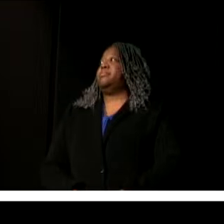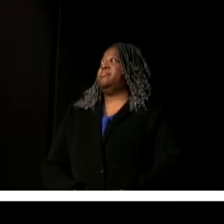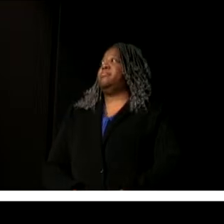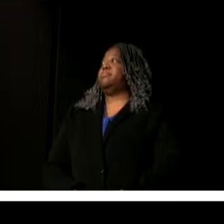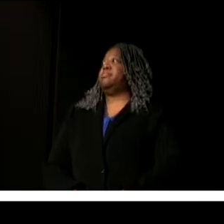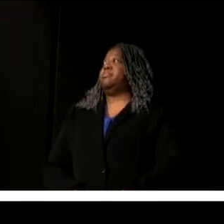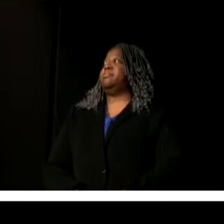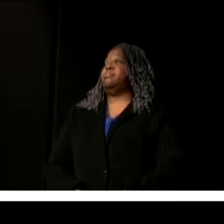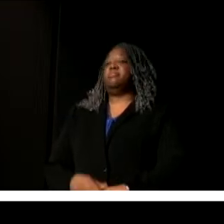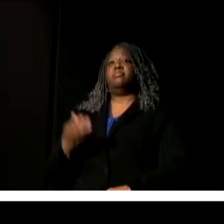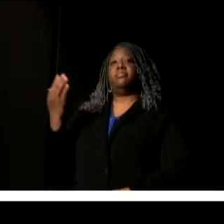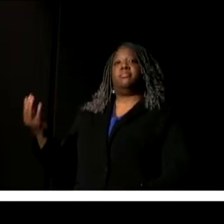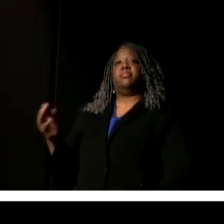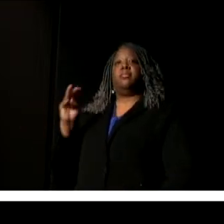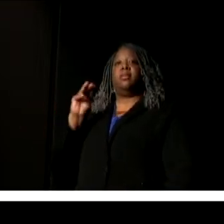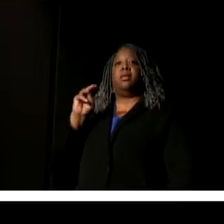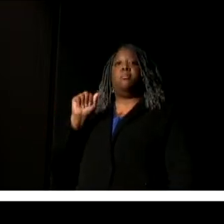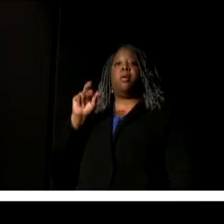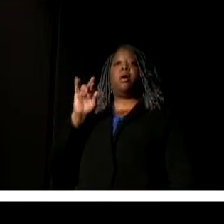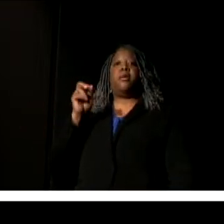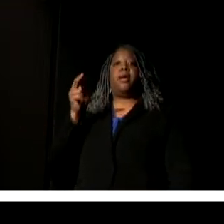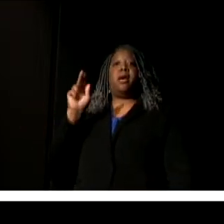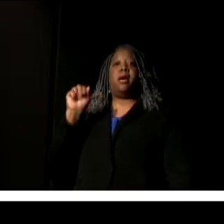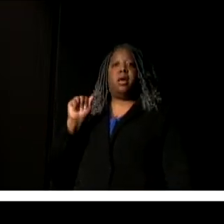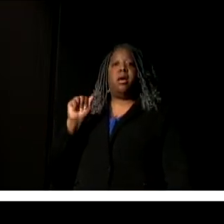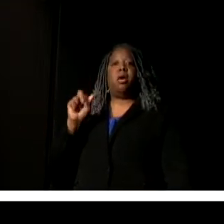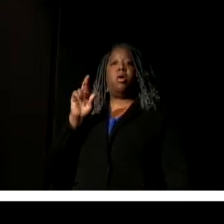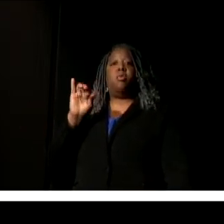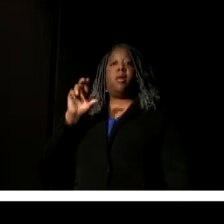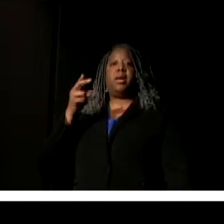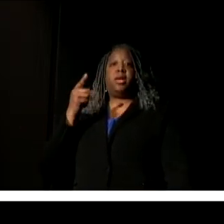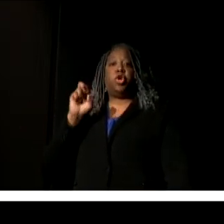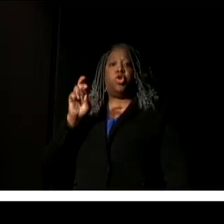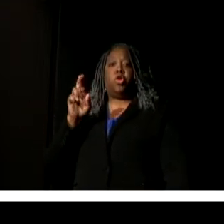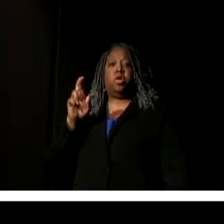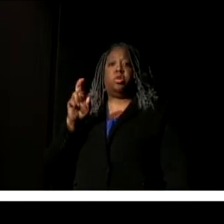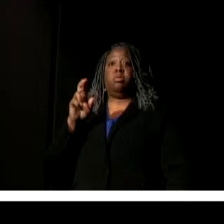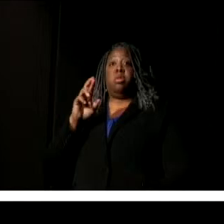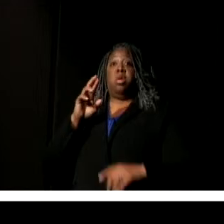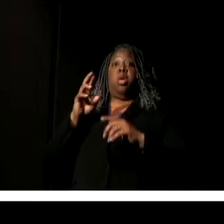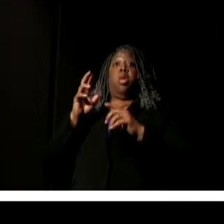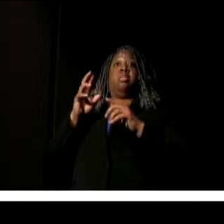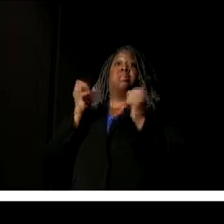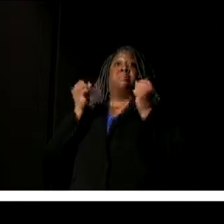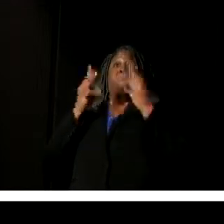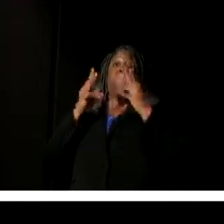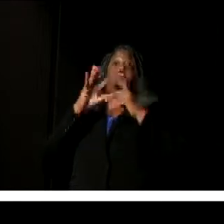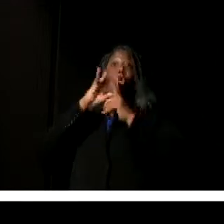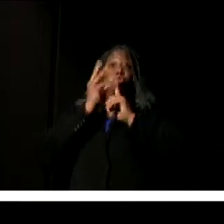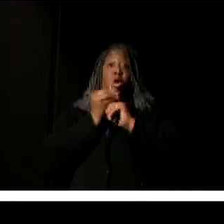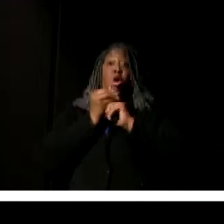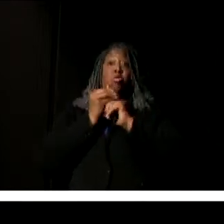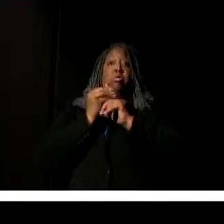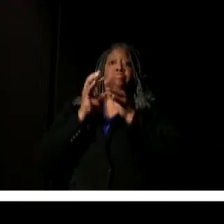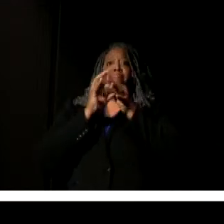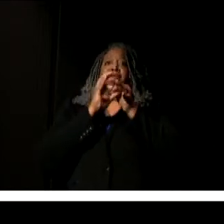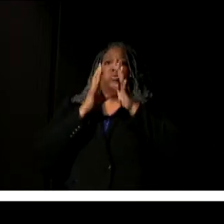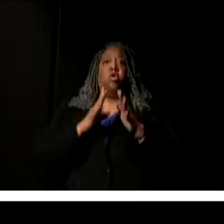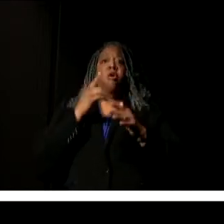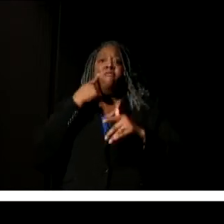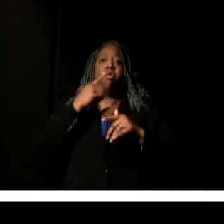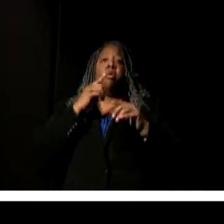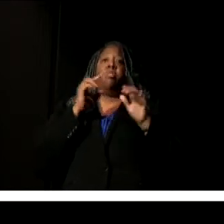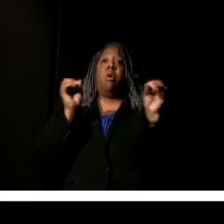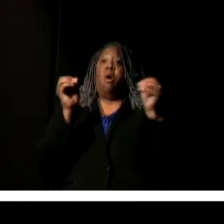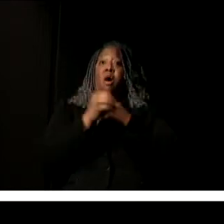I am Mariana Barca, the multicultural liaison. I serve as the multicultural liaison in the Office of Diversity, Equity,